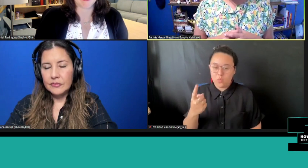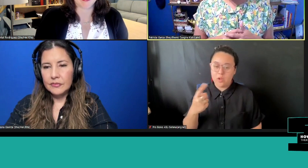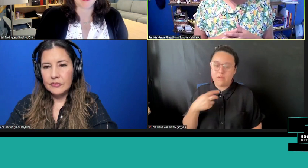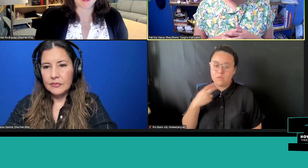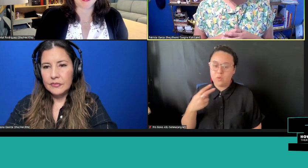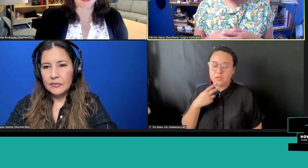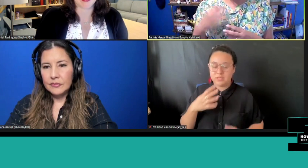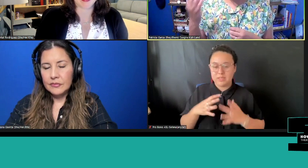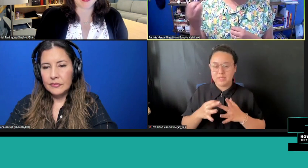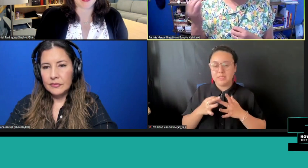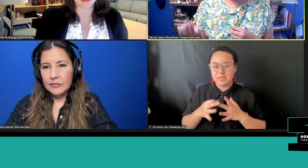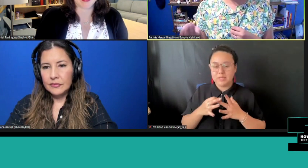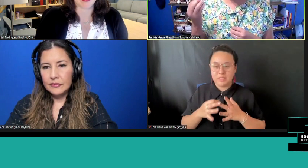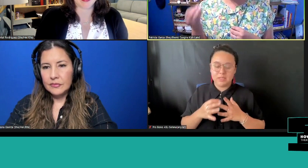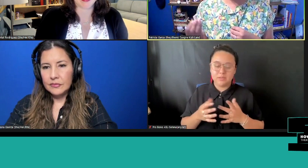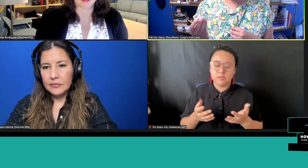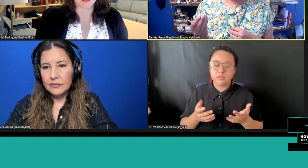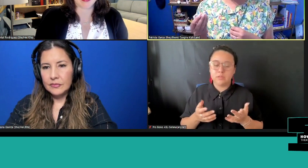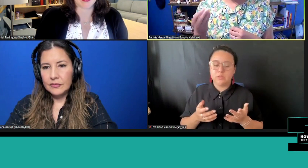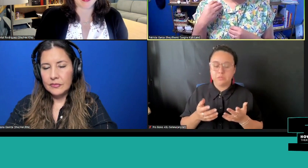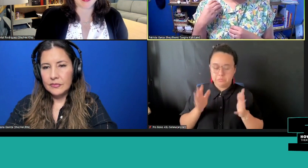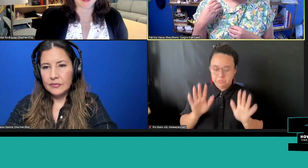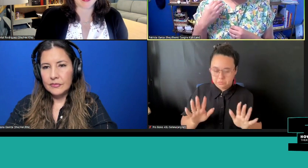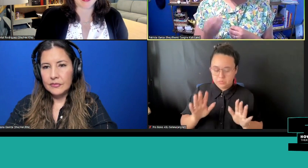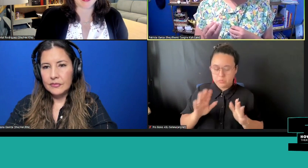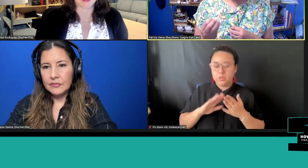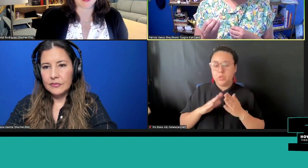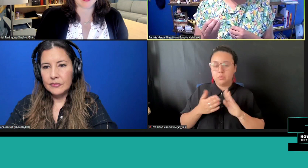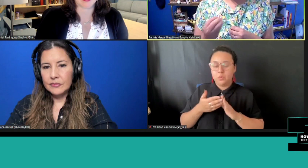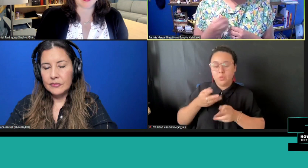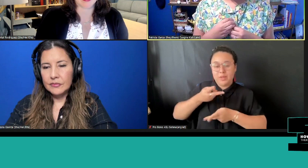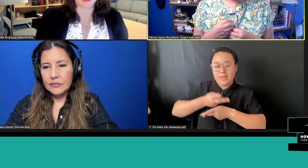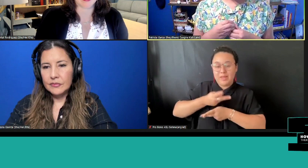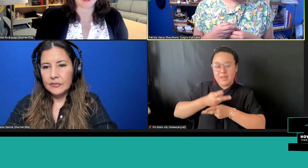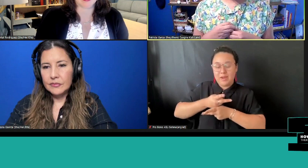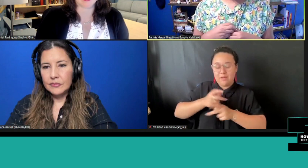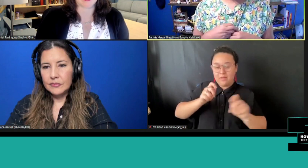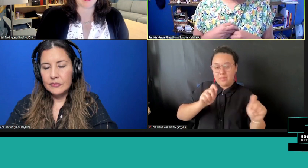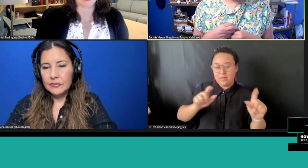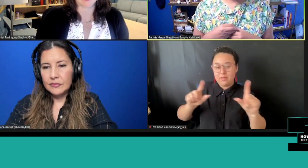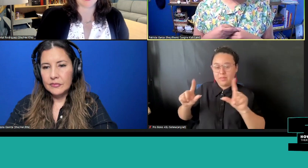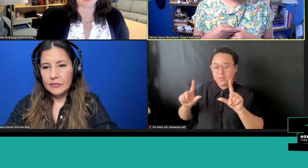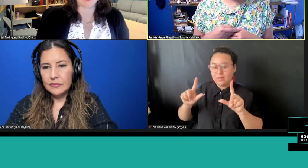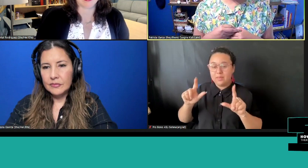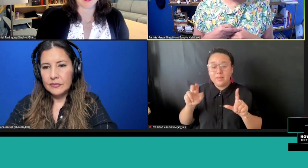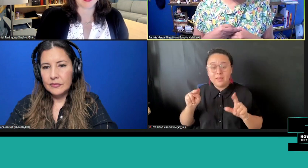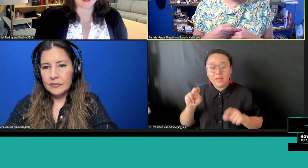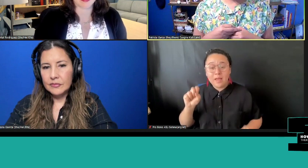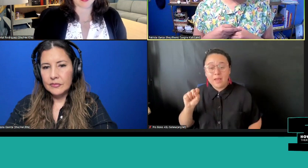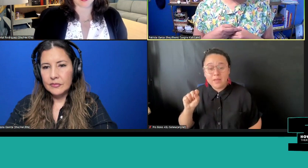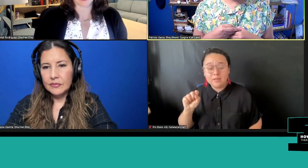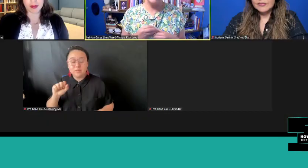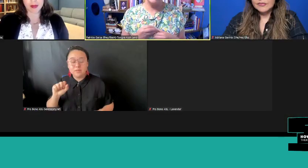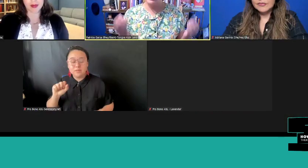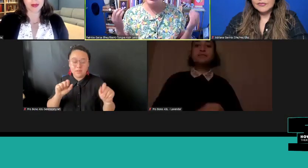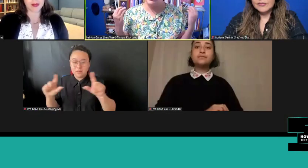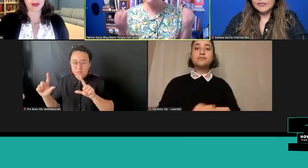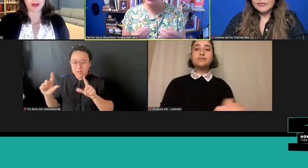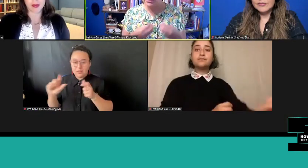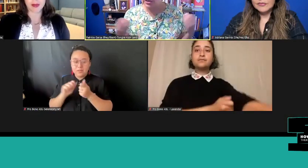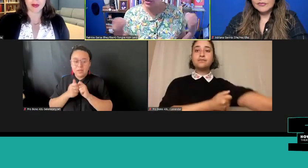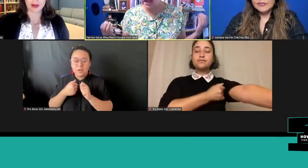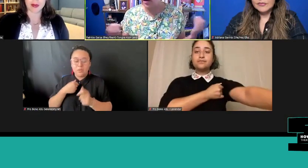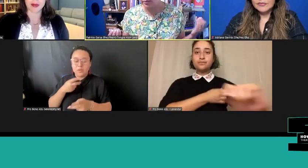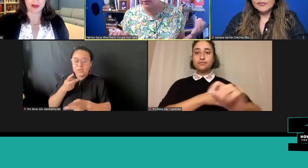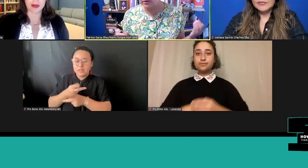do we, with that community care lens, how do we also take care of like that, hold